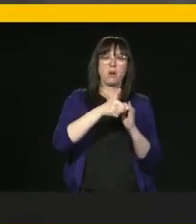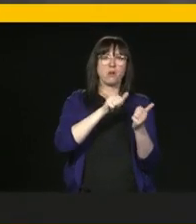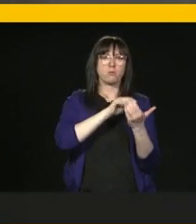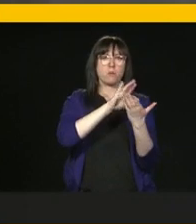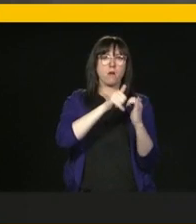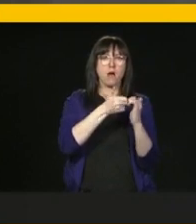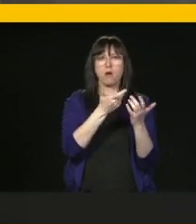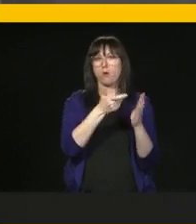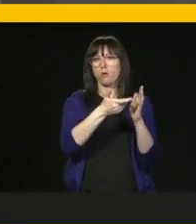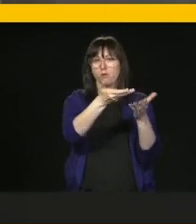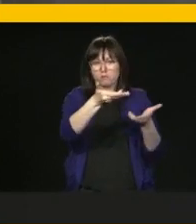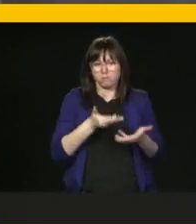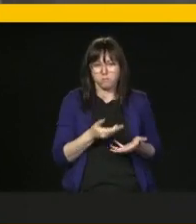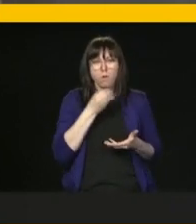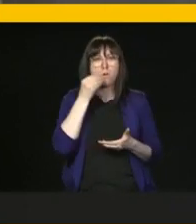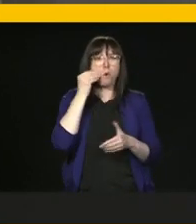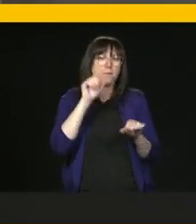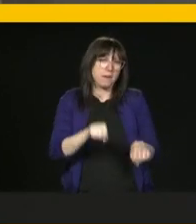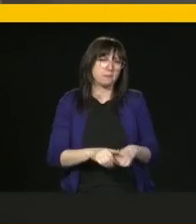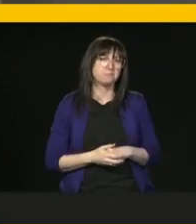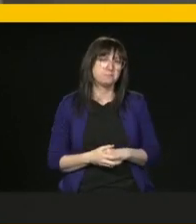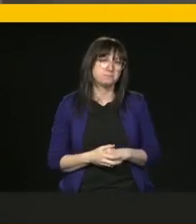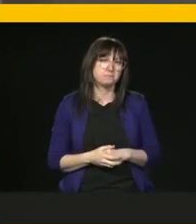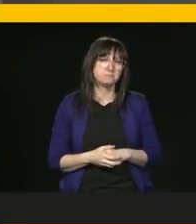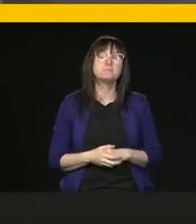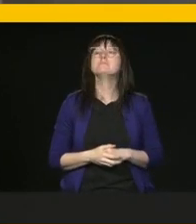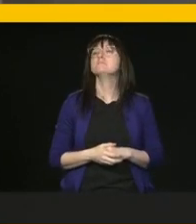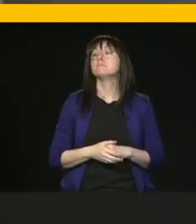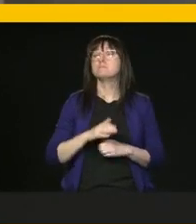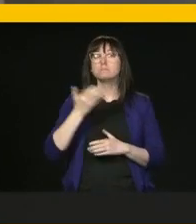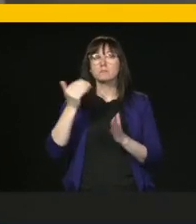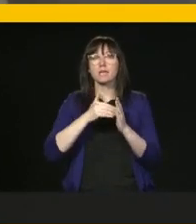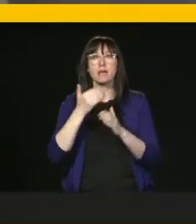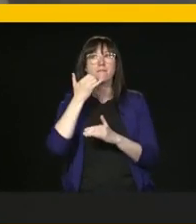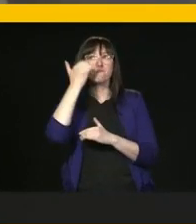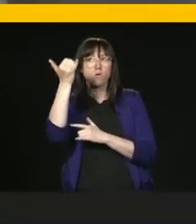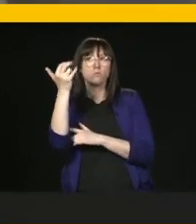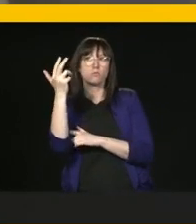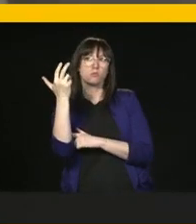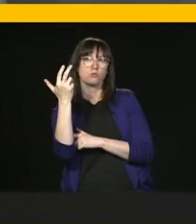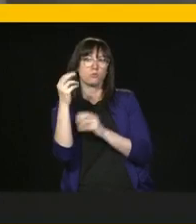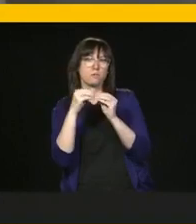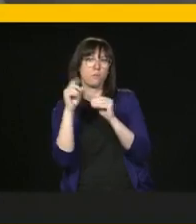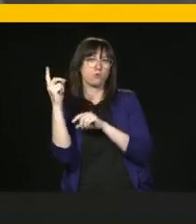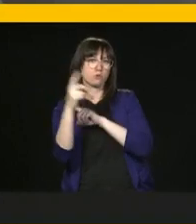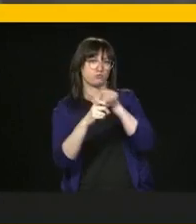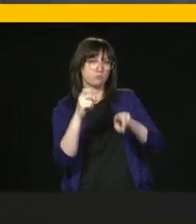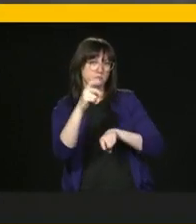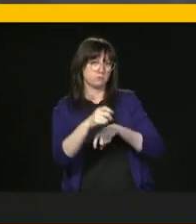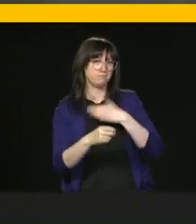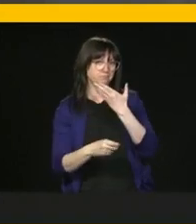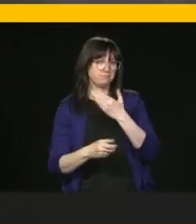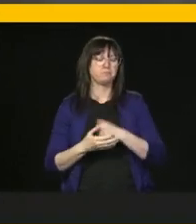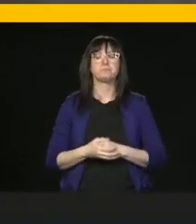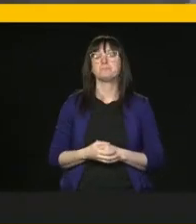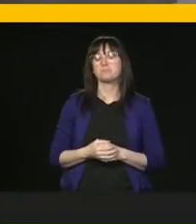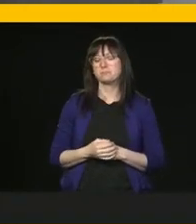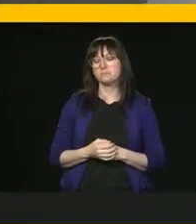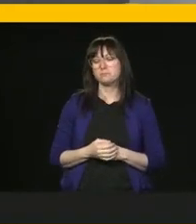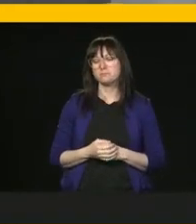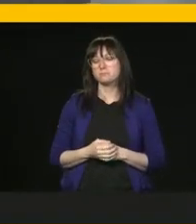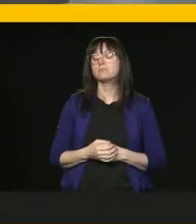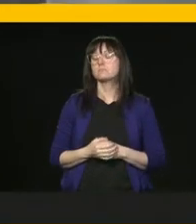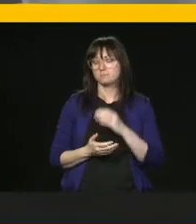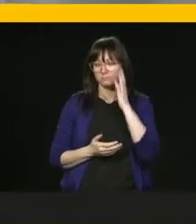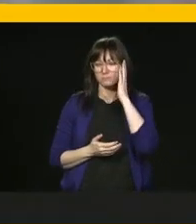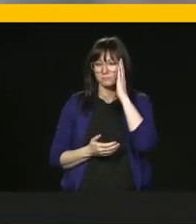Okay. Thank you. Operator, back on the phone for three questions. Trois questions au téléphone. Thank you. Merci. We have a